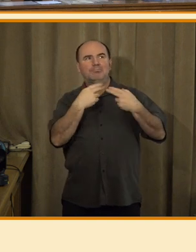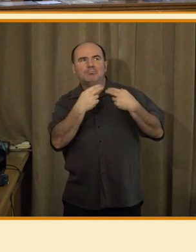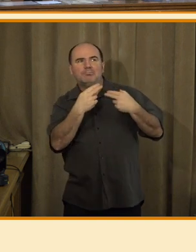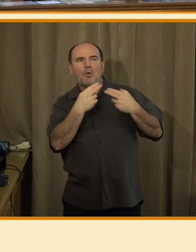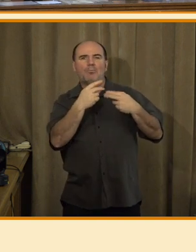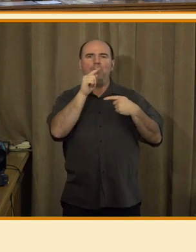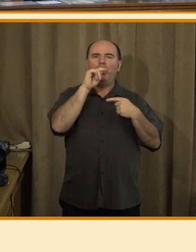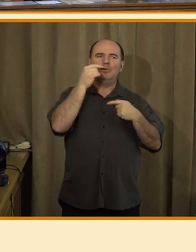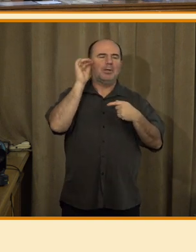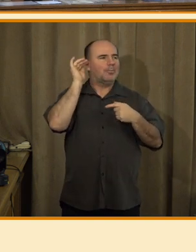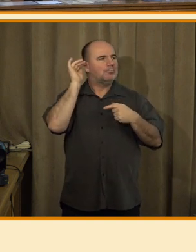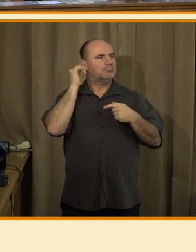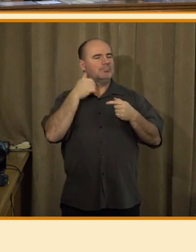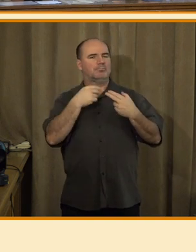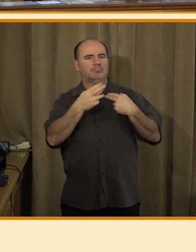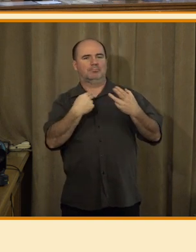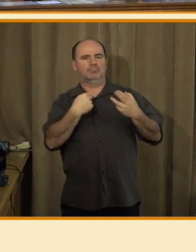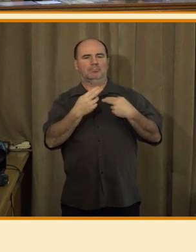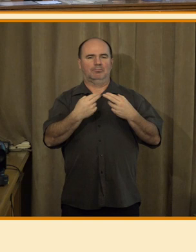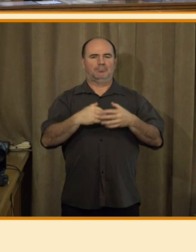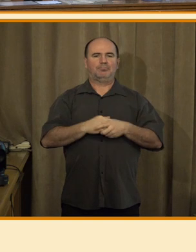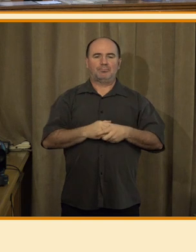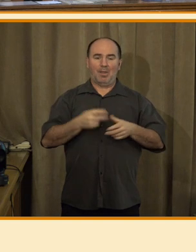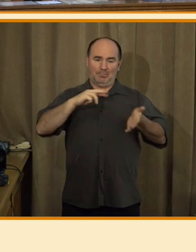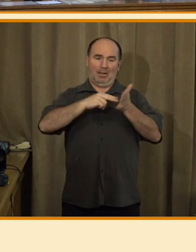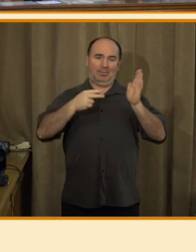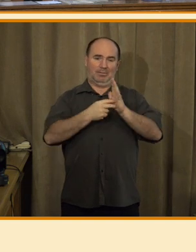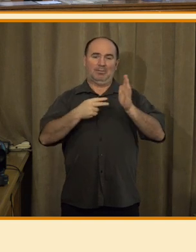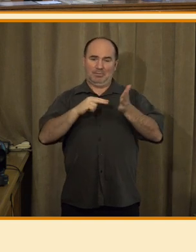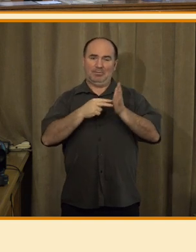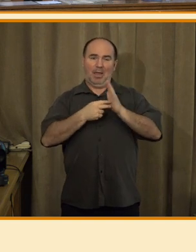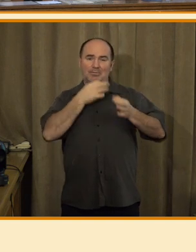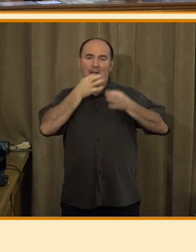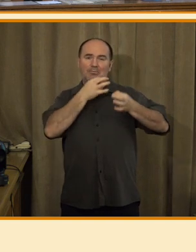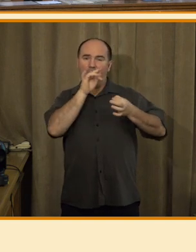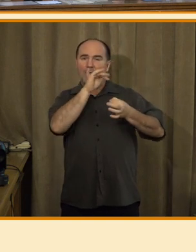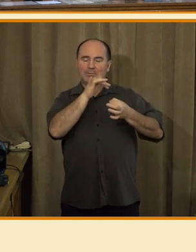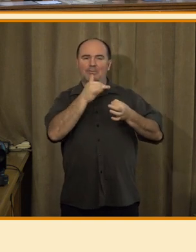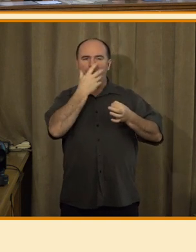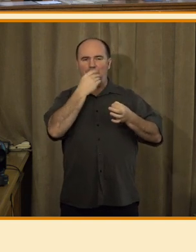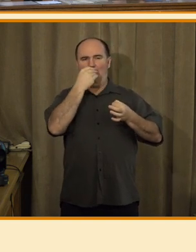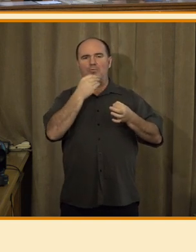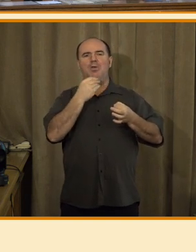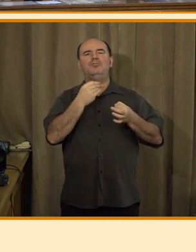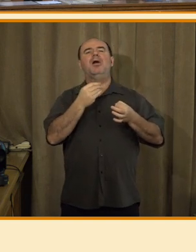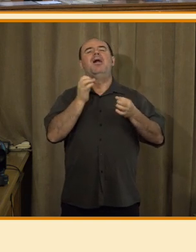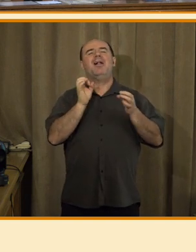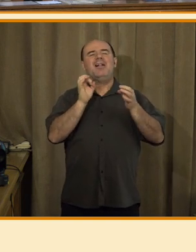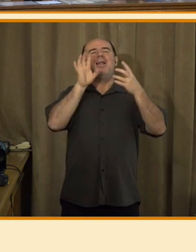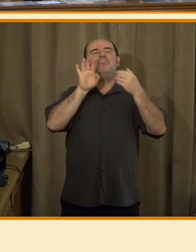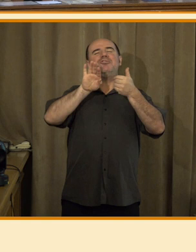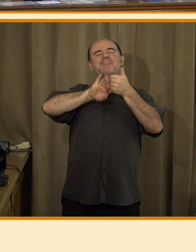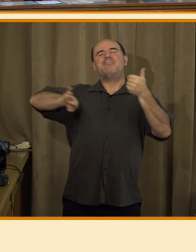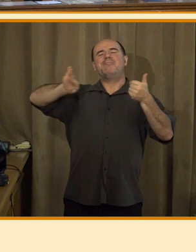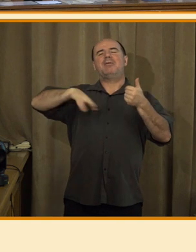easier and with other technical parameters, to be to beyond the Norsk, but just